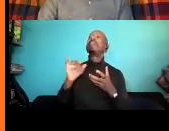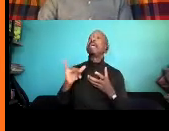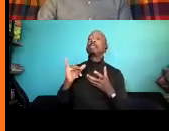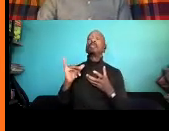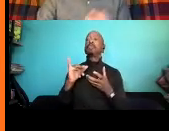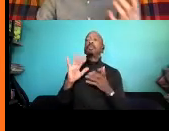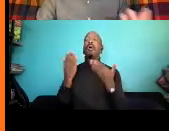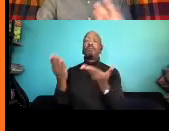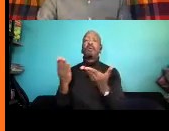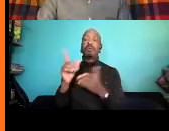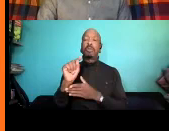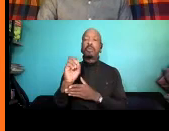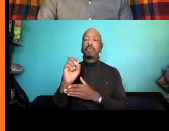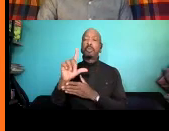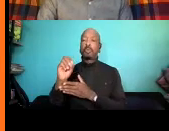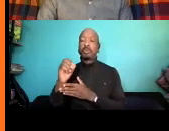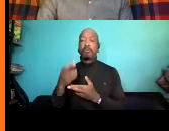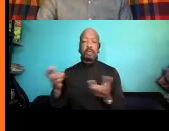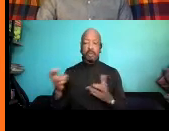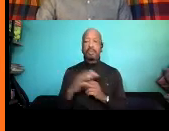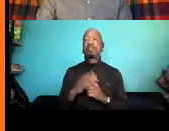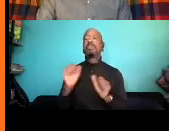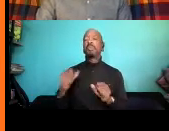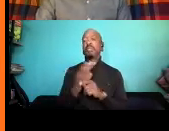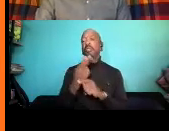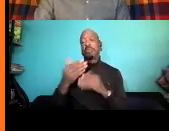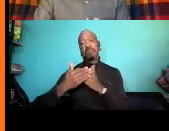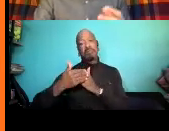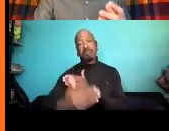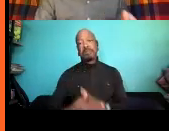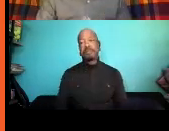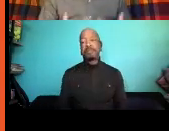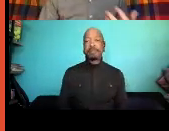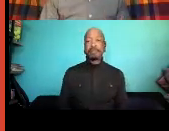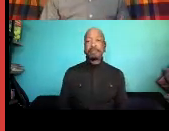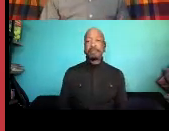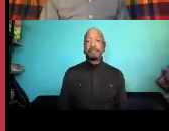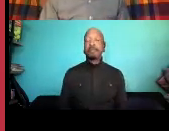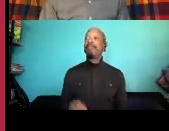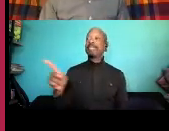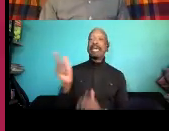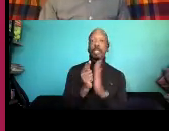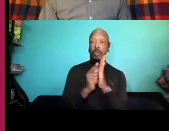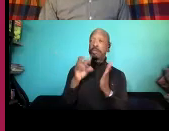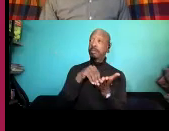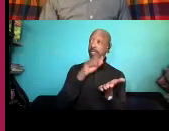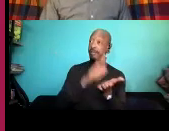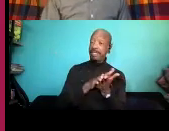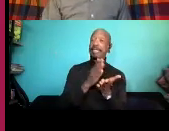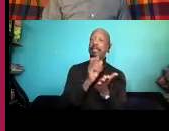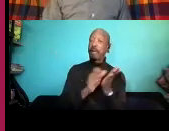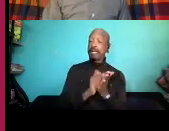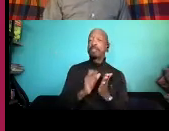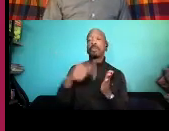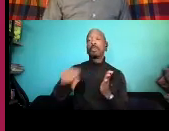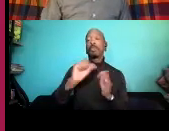can understand and use moving forward. And they can put all this down in writing so you can understand